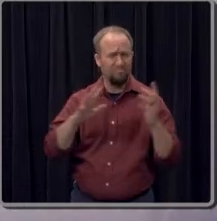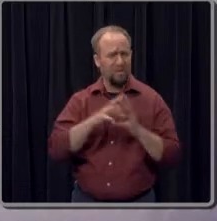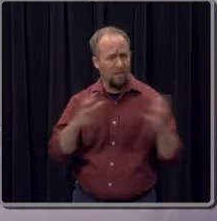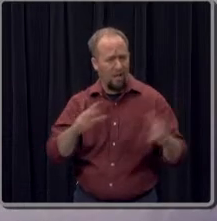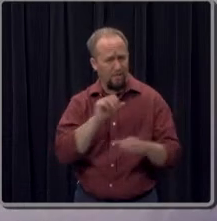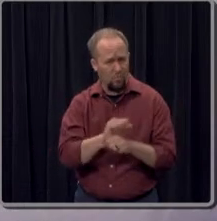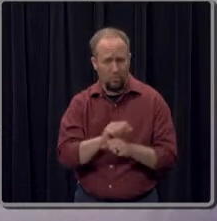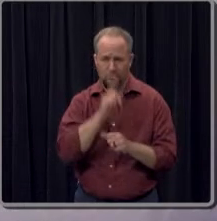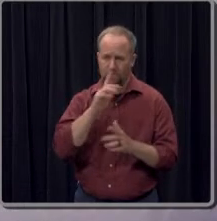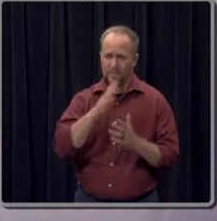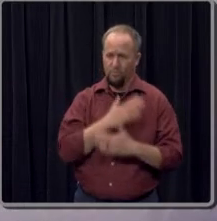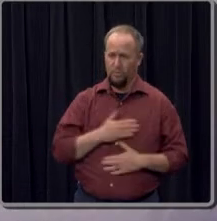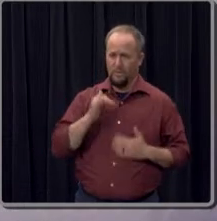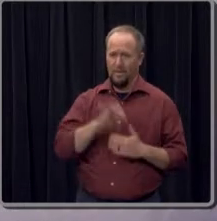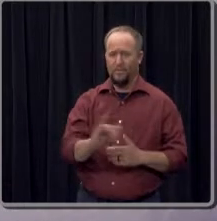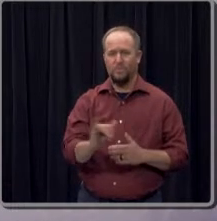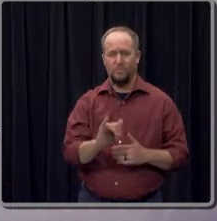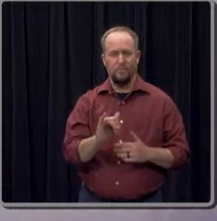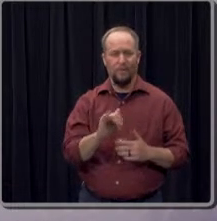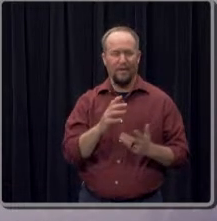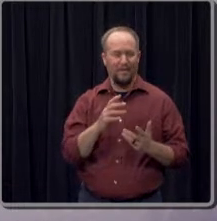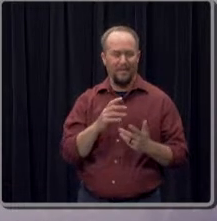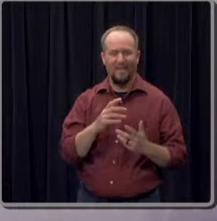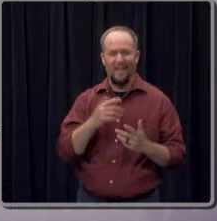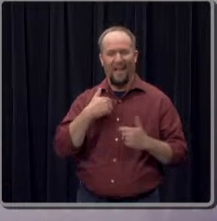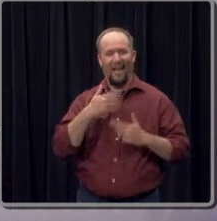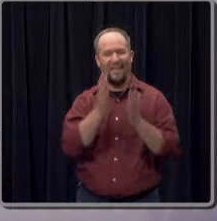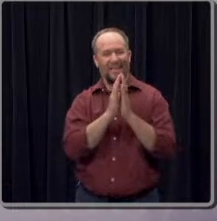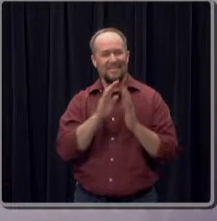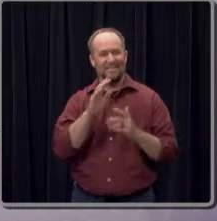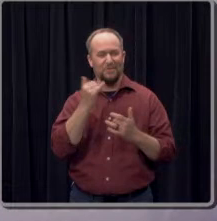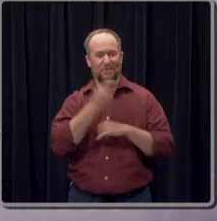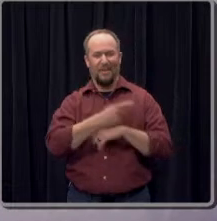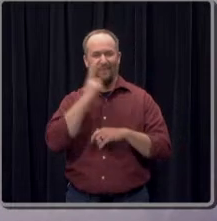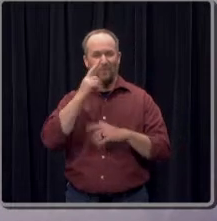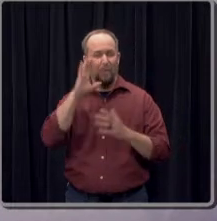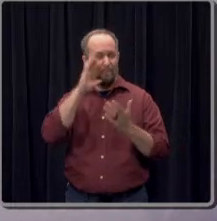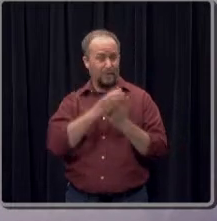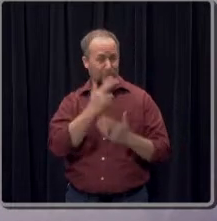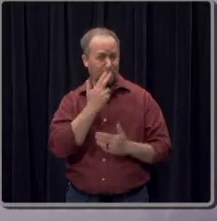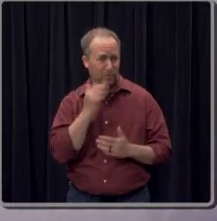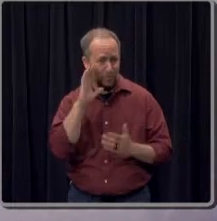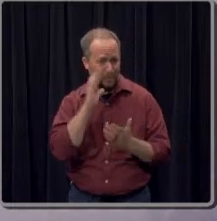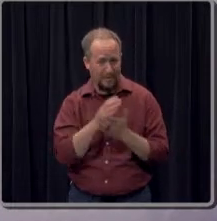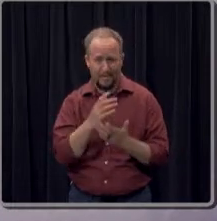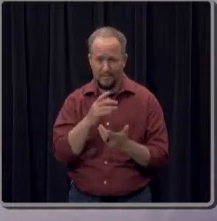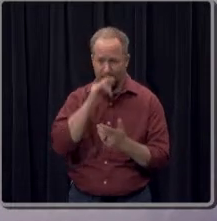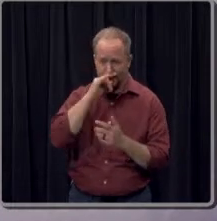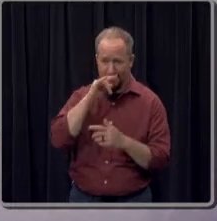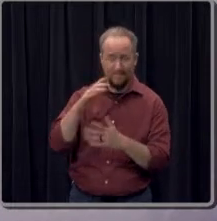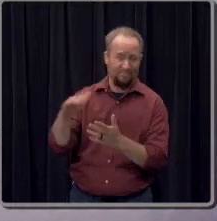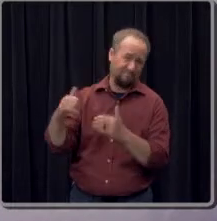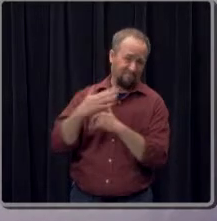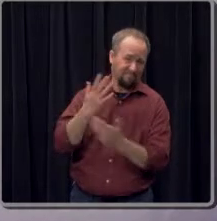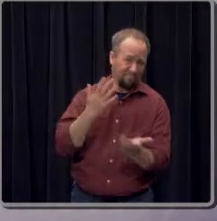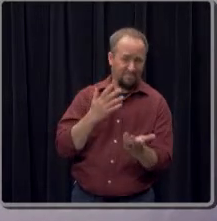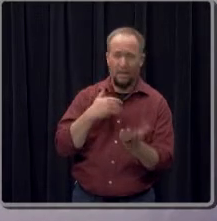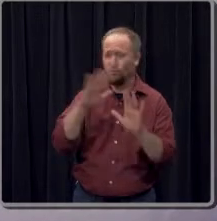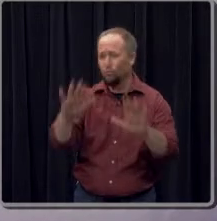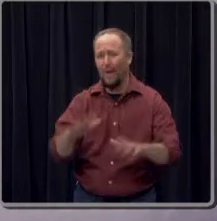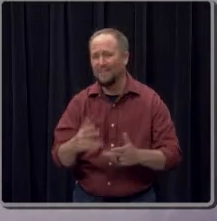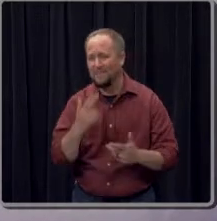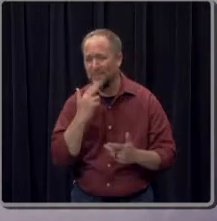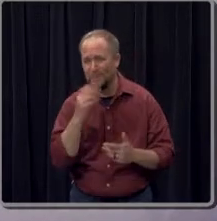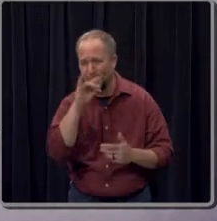so appreciate that team. I asked Becky today for a picture of some cute kids, and this is what she sent me, and it's great. It's